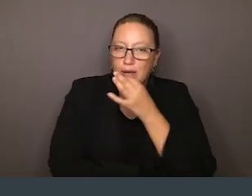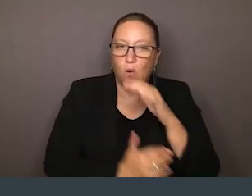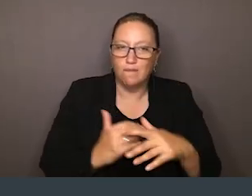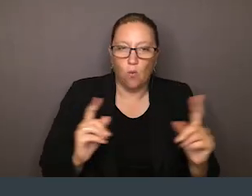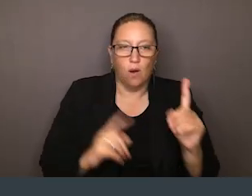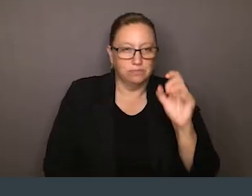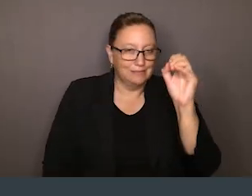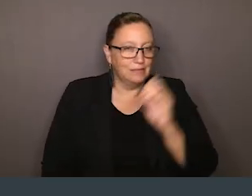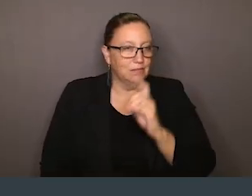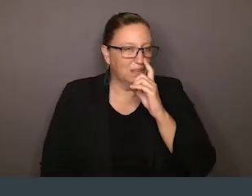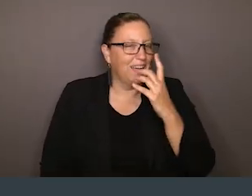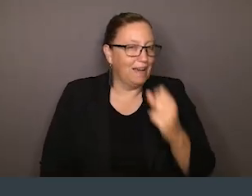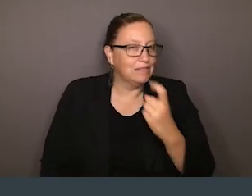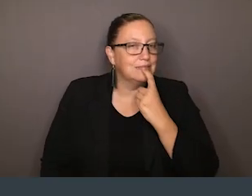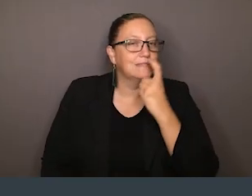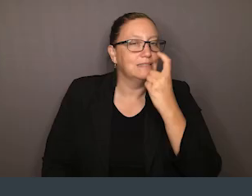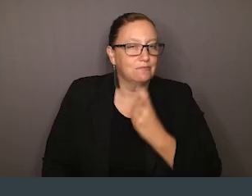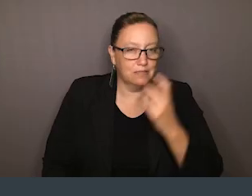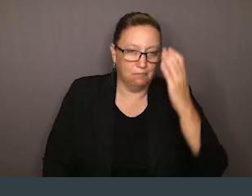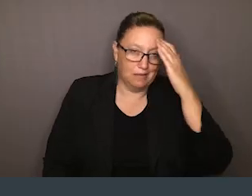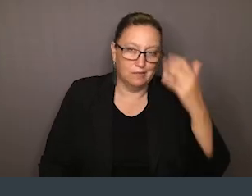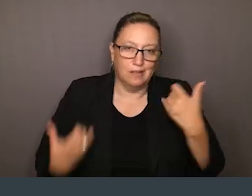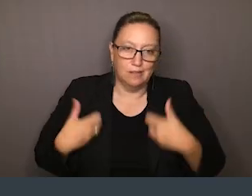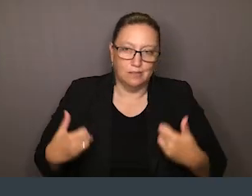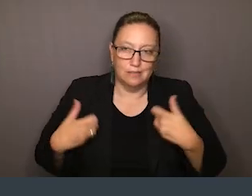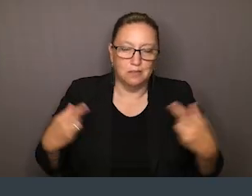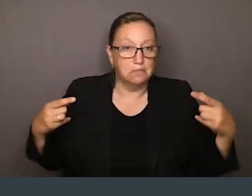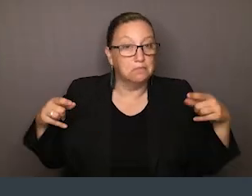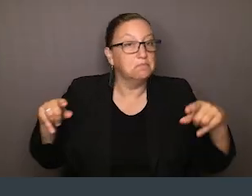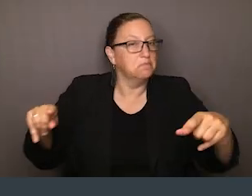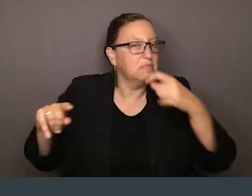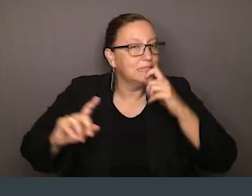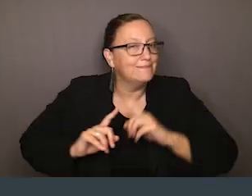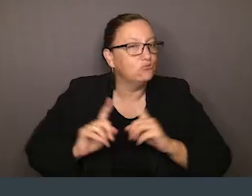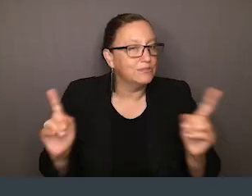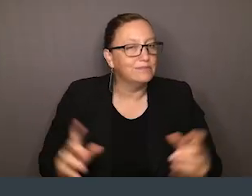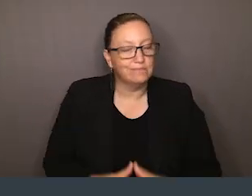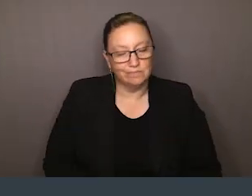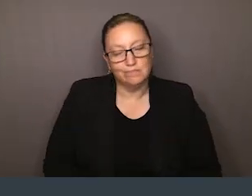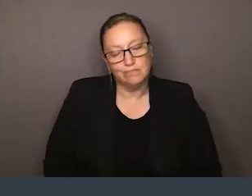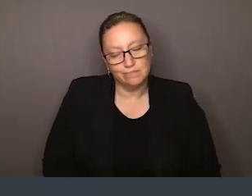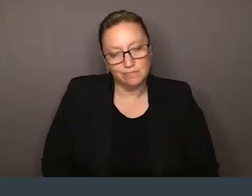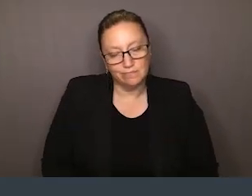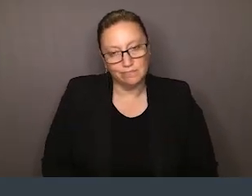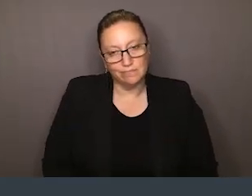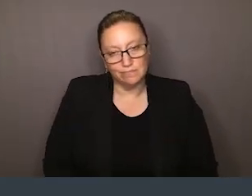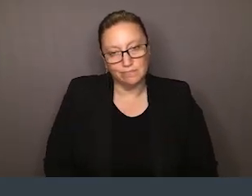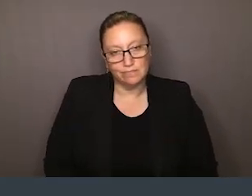of people experiencing serious mental illness. So the two things were slightly different, two findings slightly